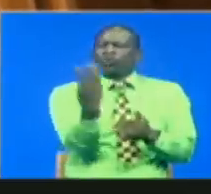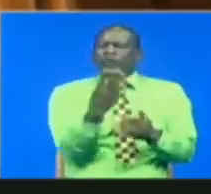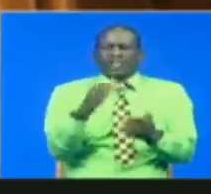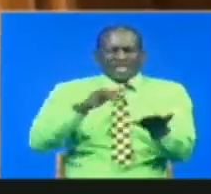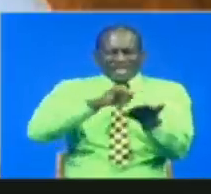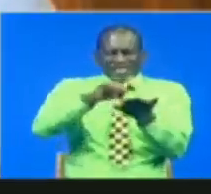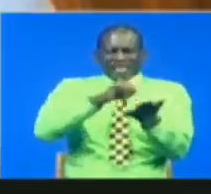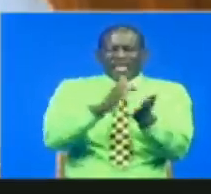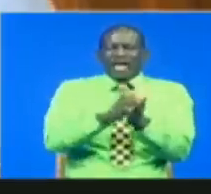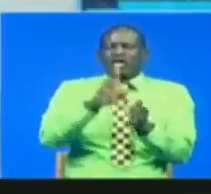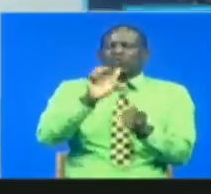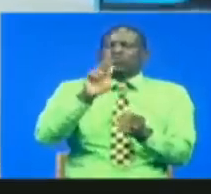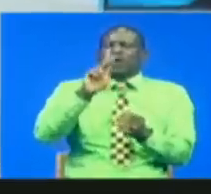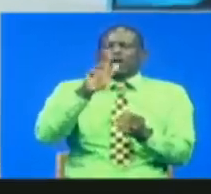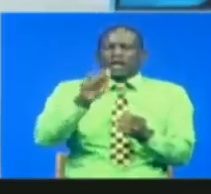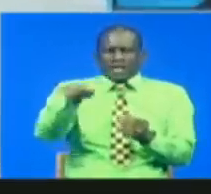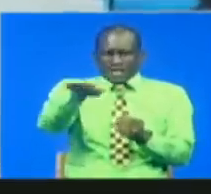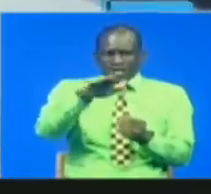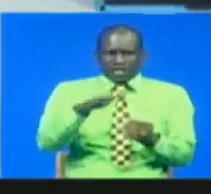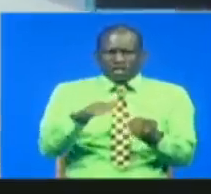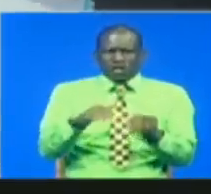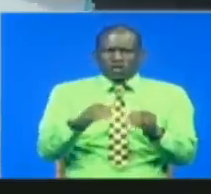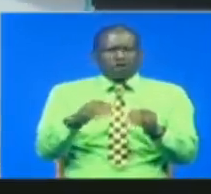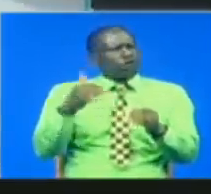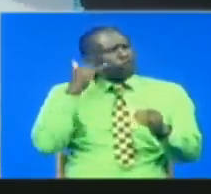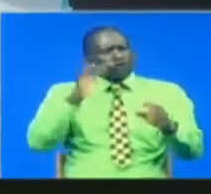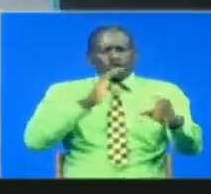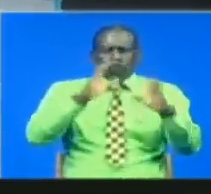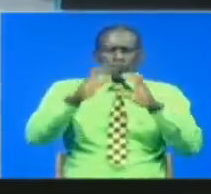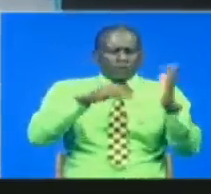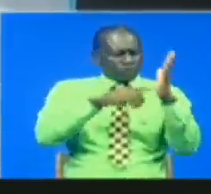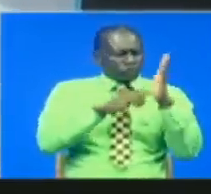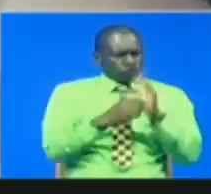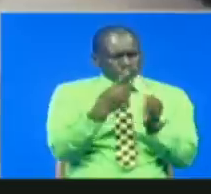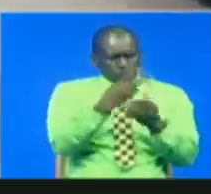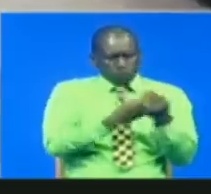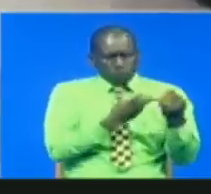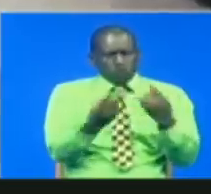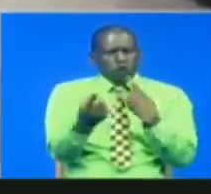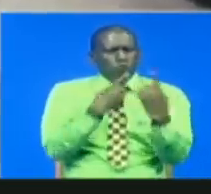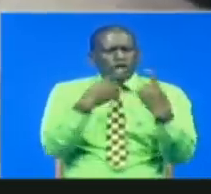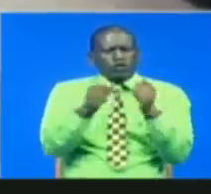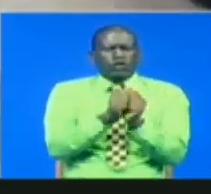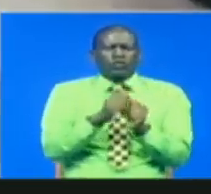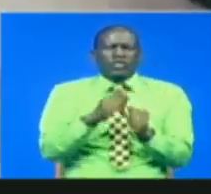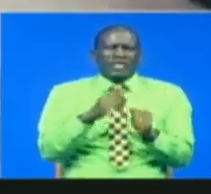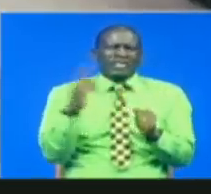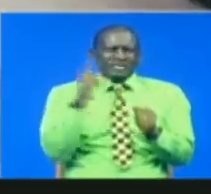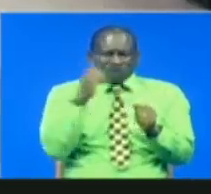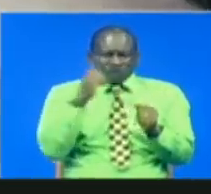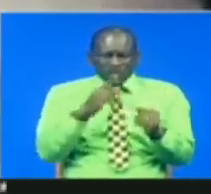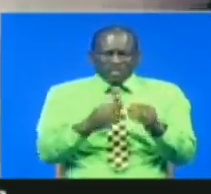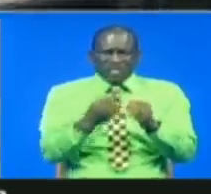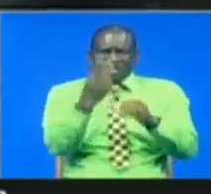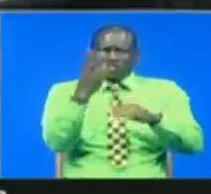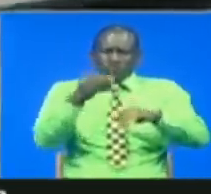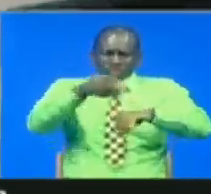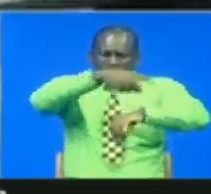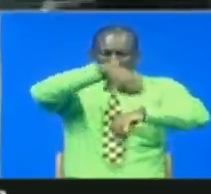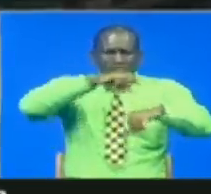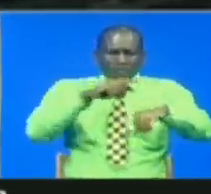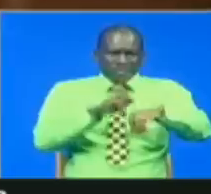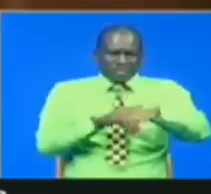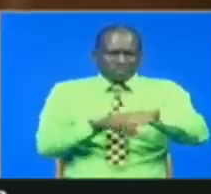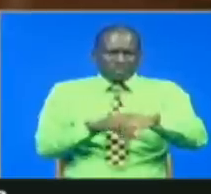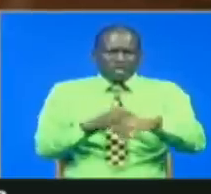Raka estates. Phone communication has established the two were talking to the terrorists during the 20-hour siege.